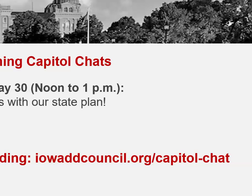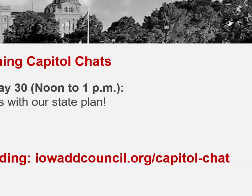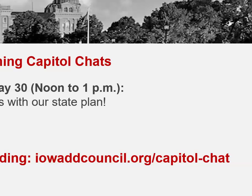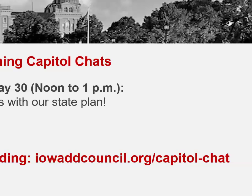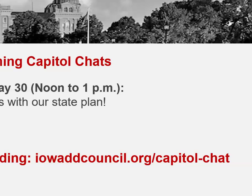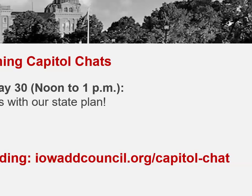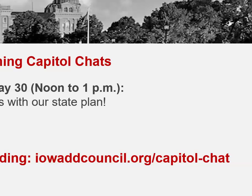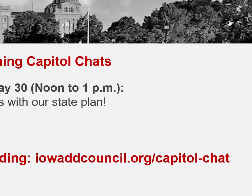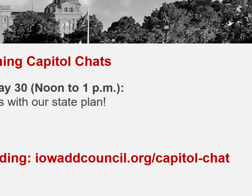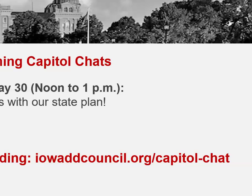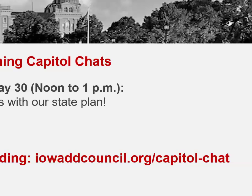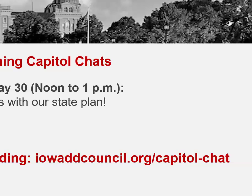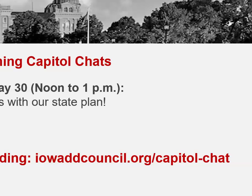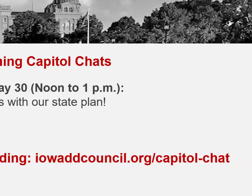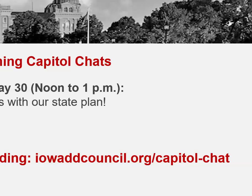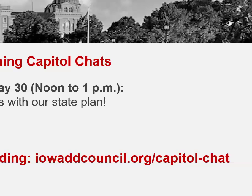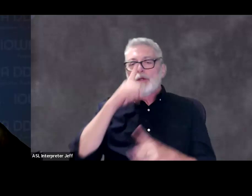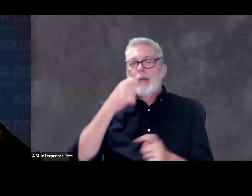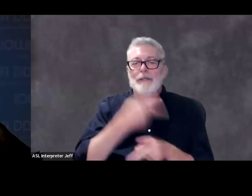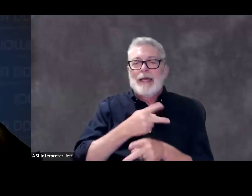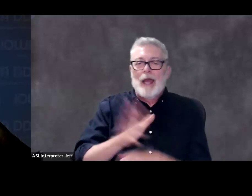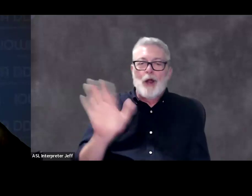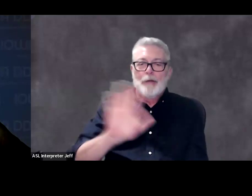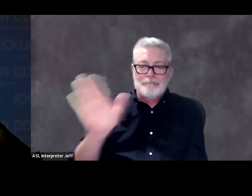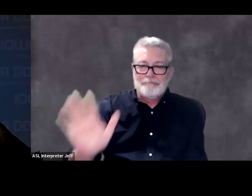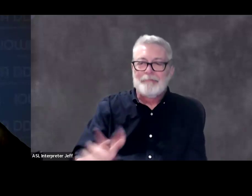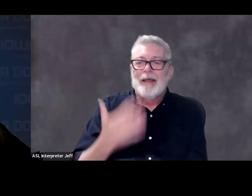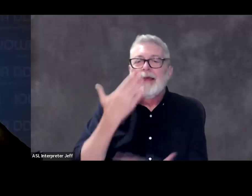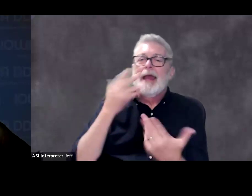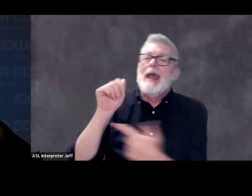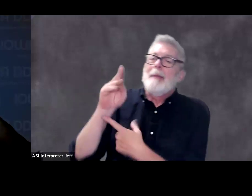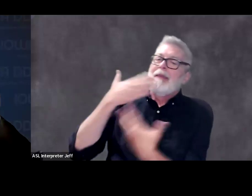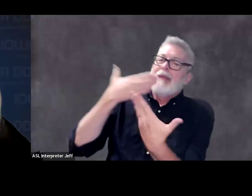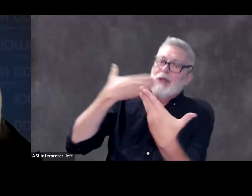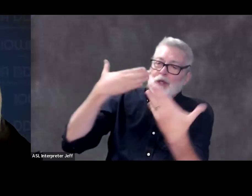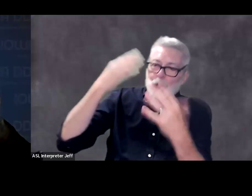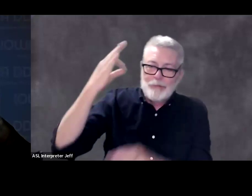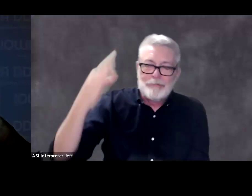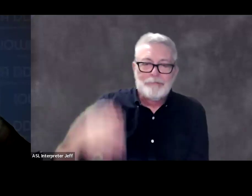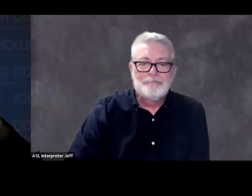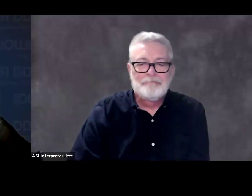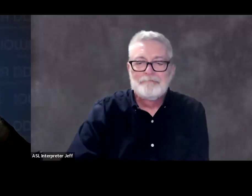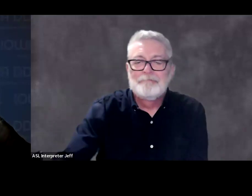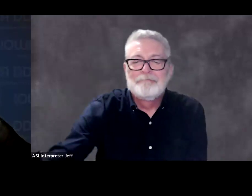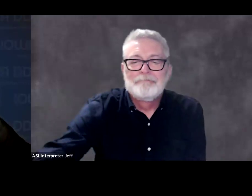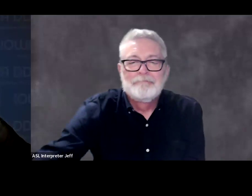your summer and take care. Thanks everyone. Bye.